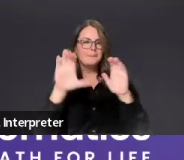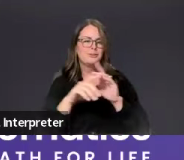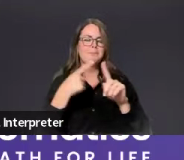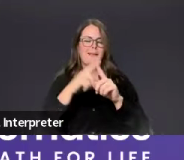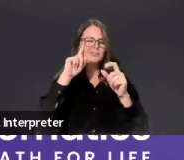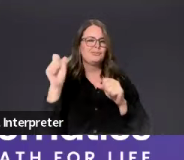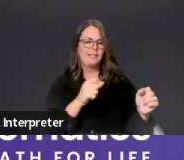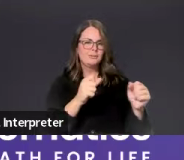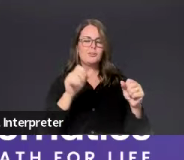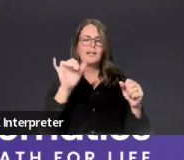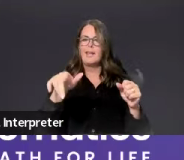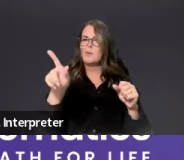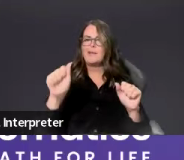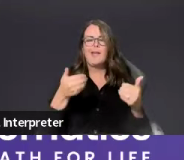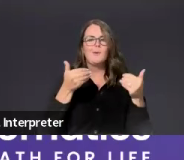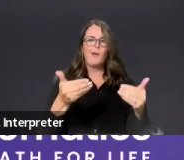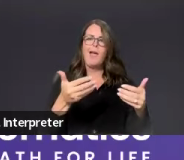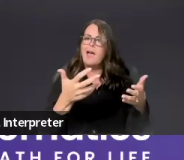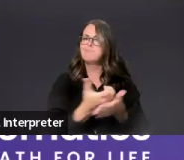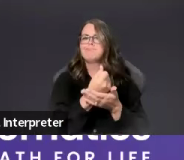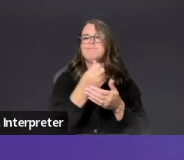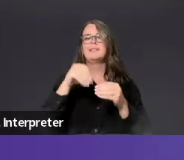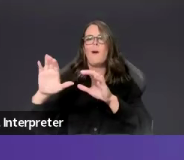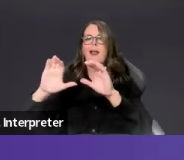that you can take straight to your classroom.